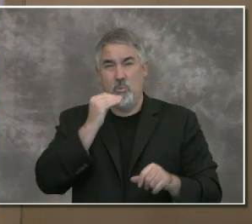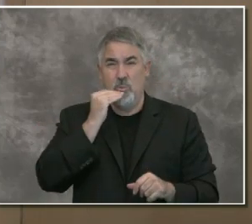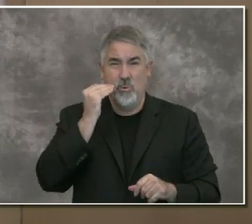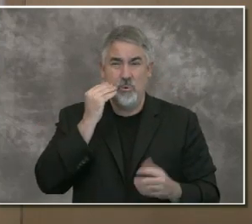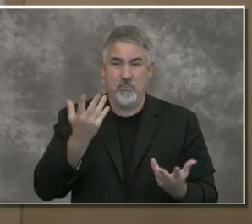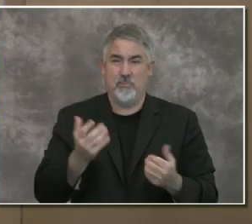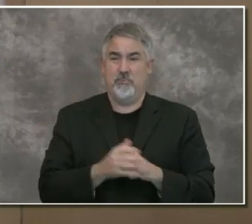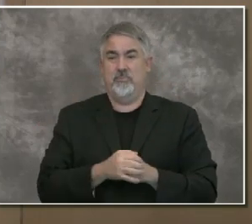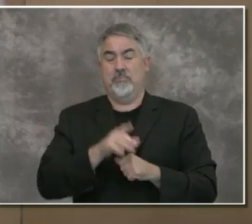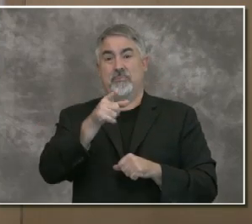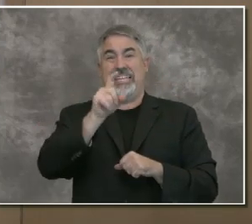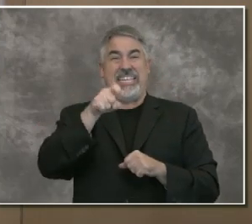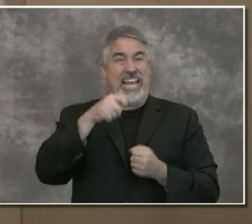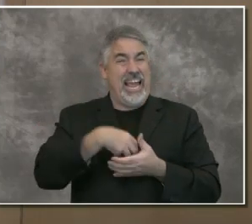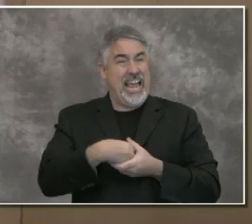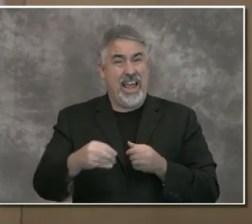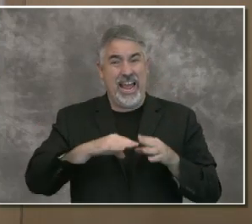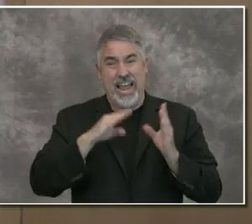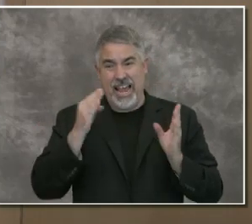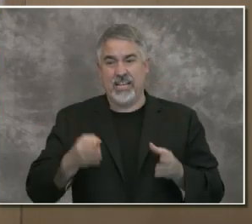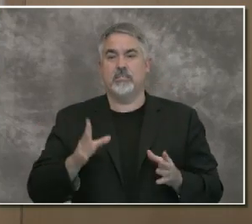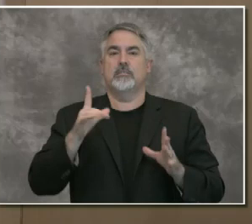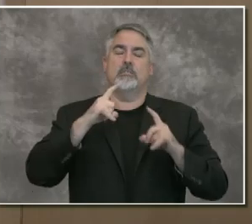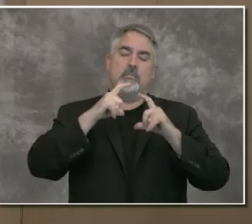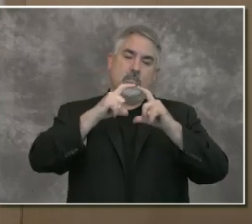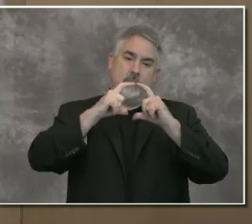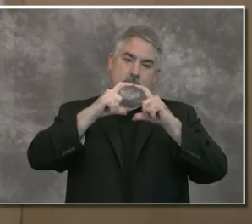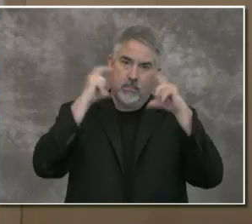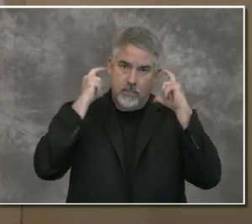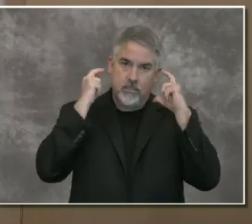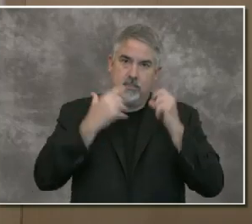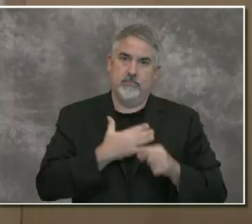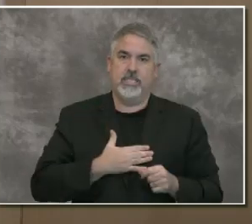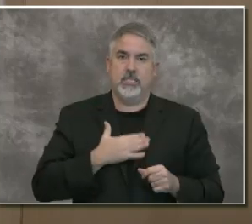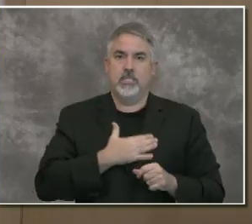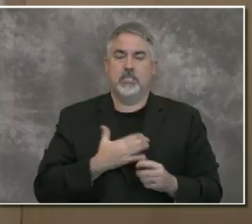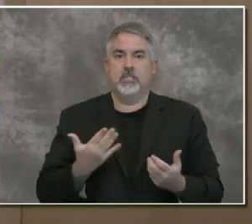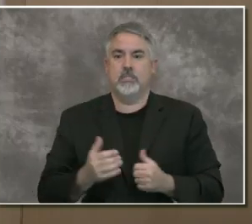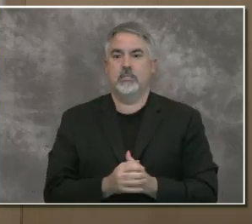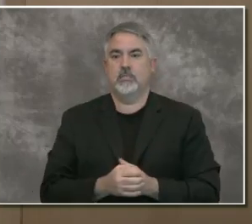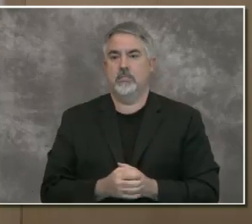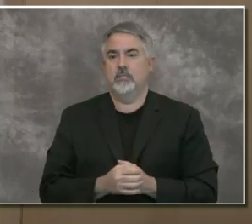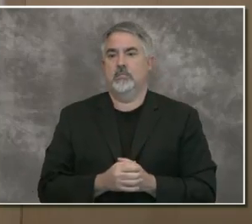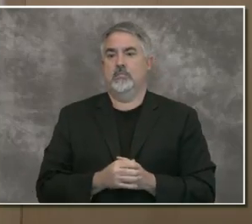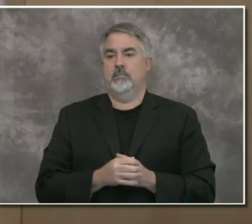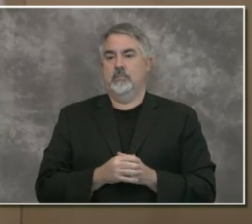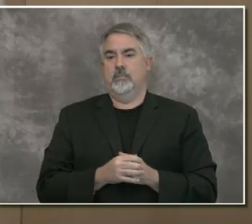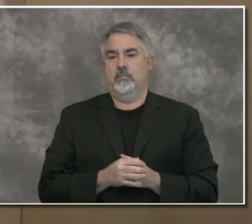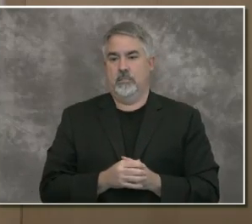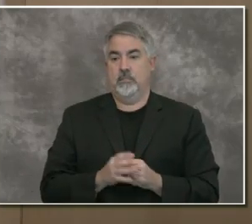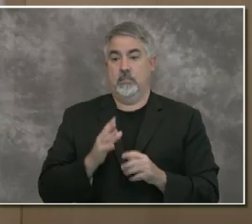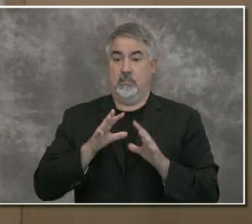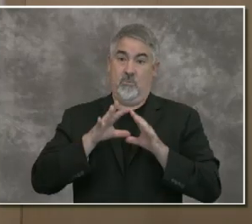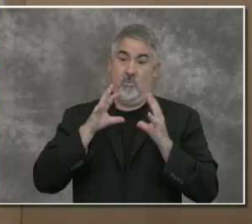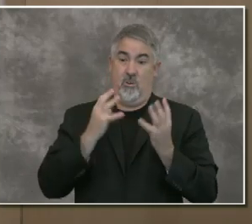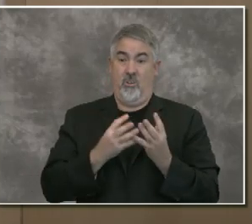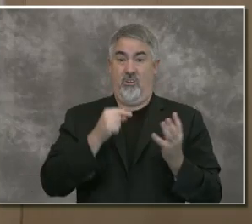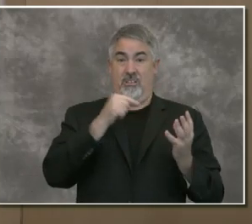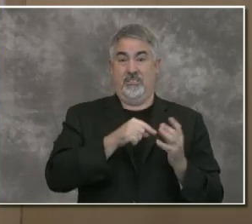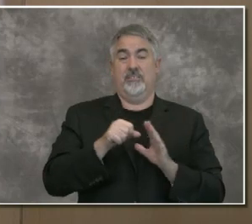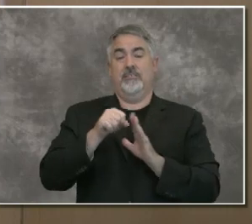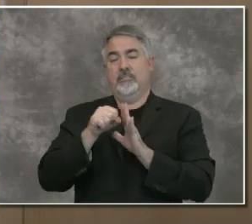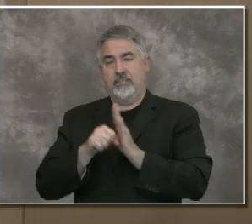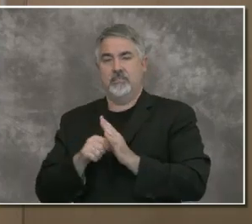place, cover your face. Regarding the global, national, state, and local statistics,